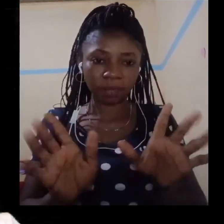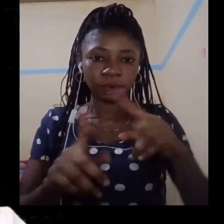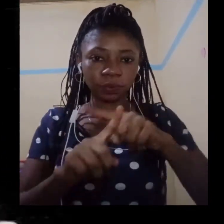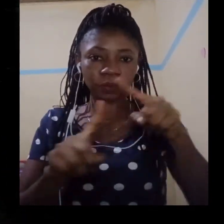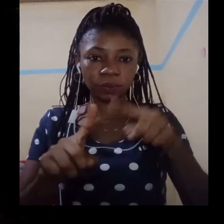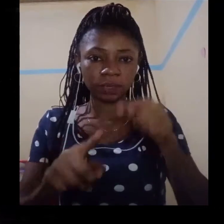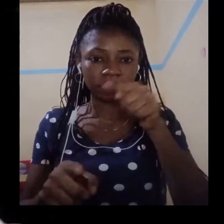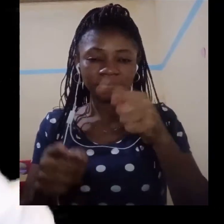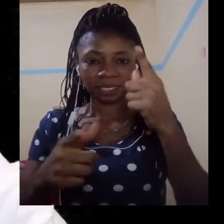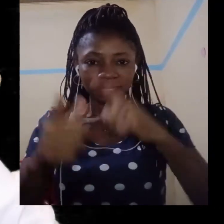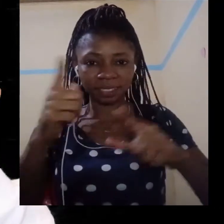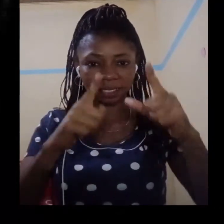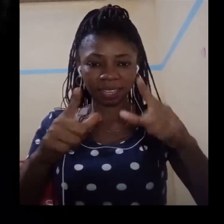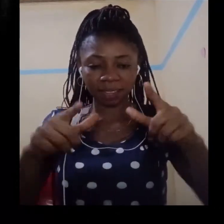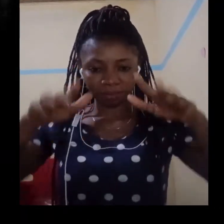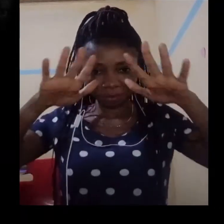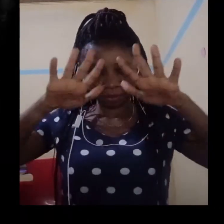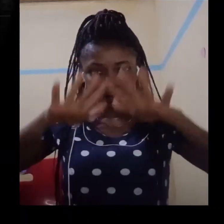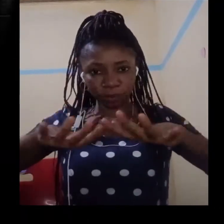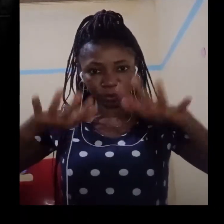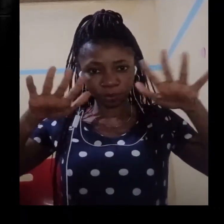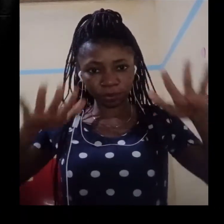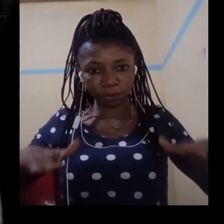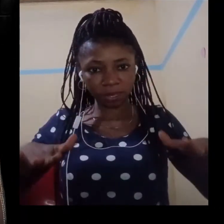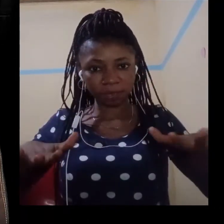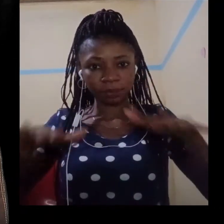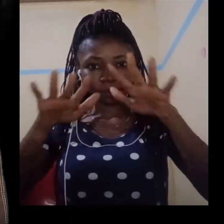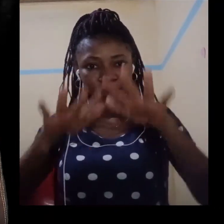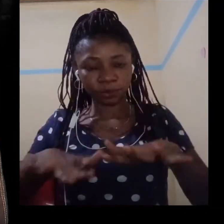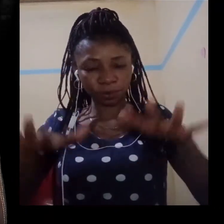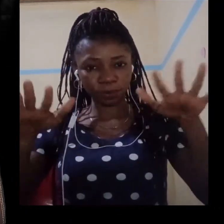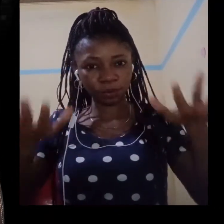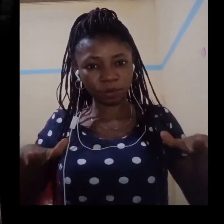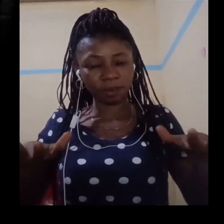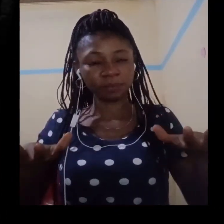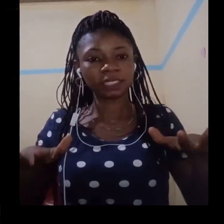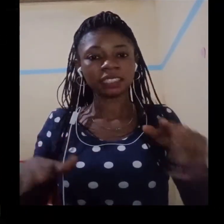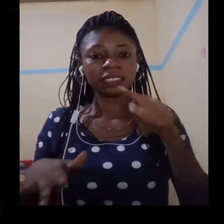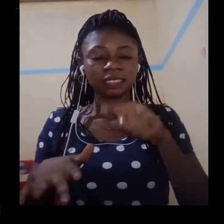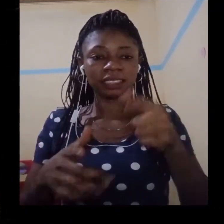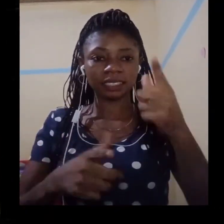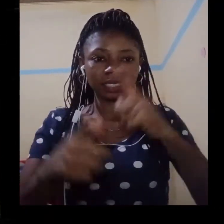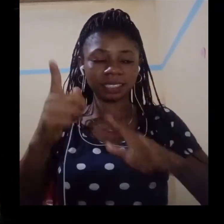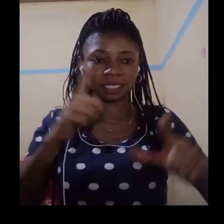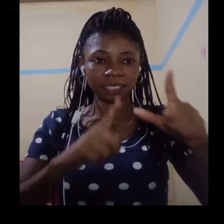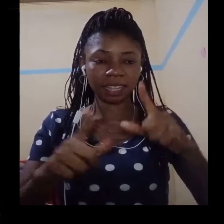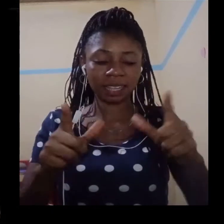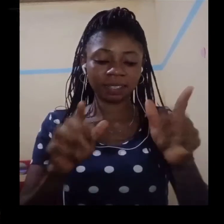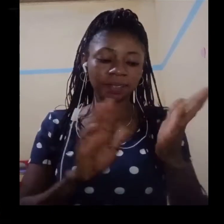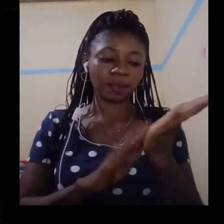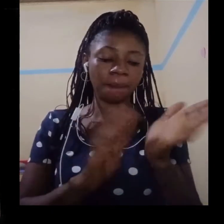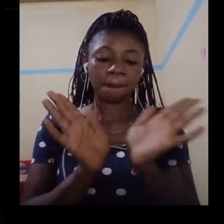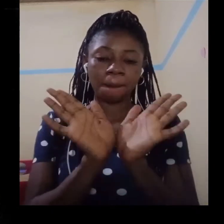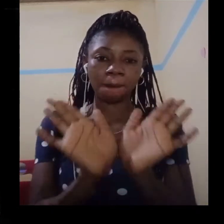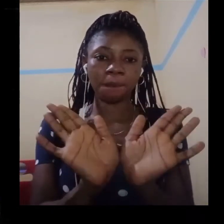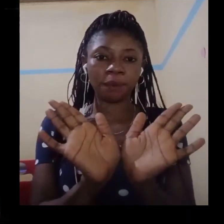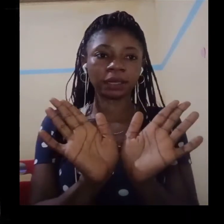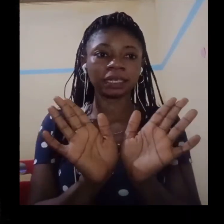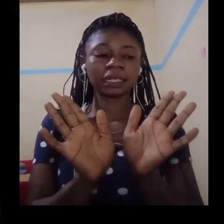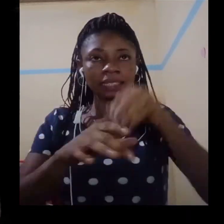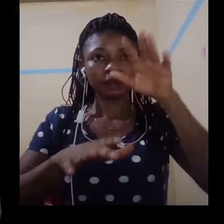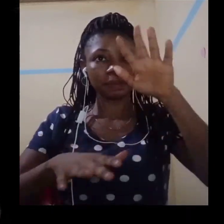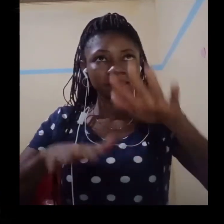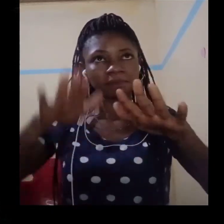climbing, climbing. Another time we saw her sign with open handshake when she